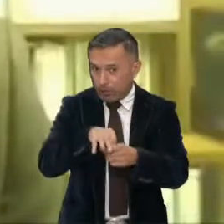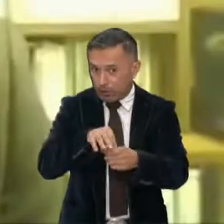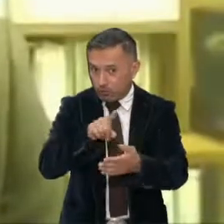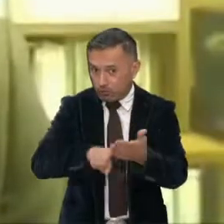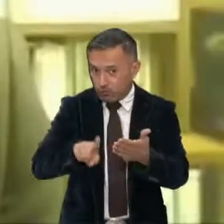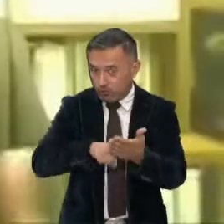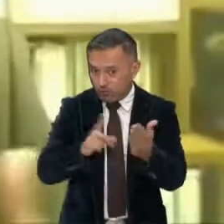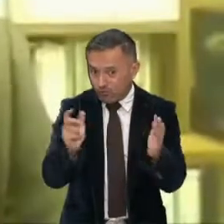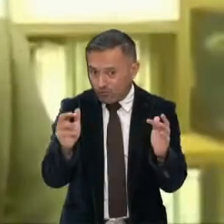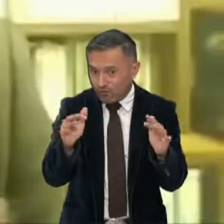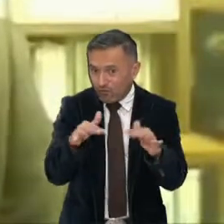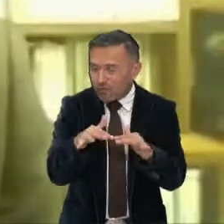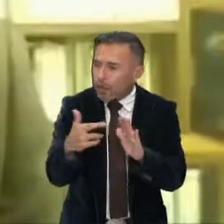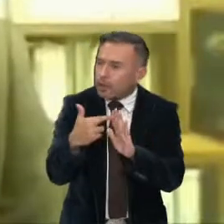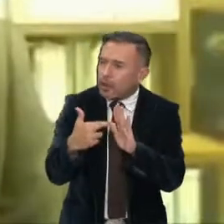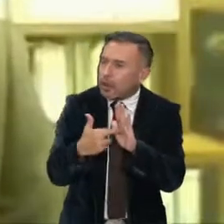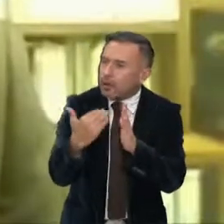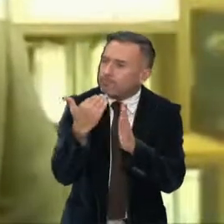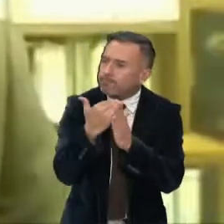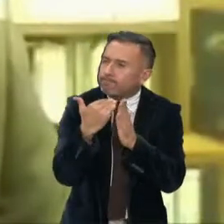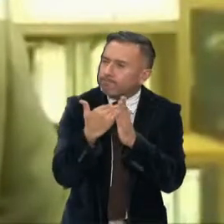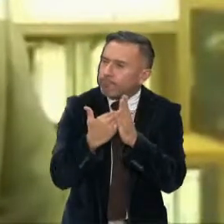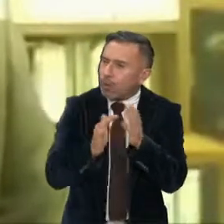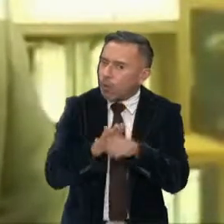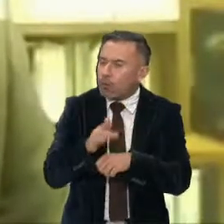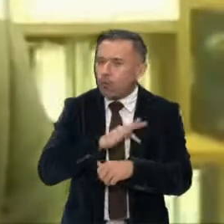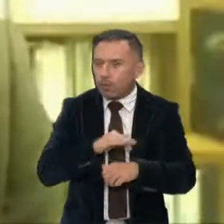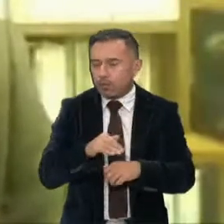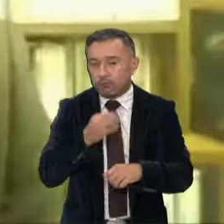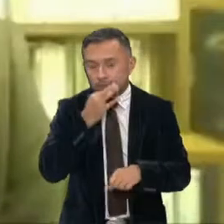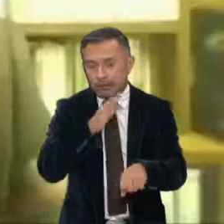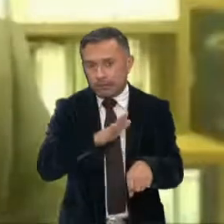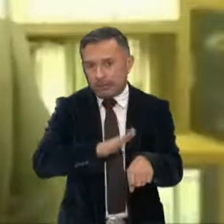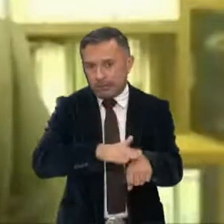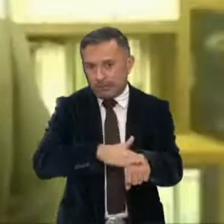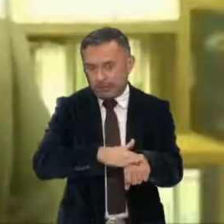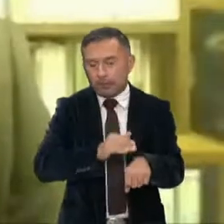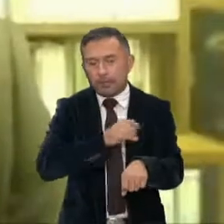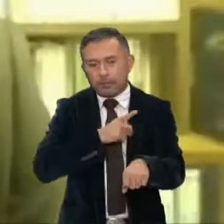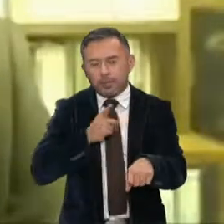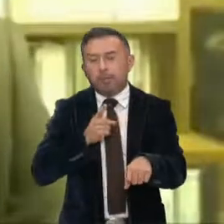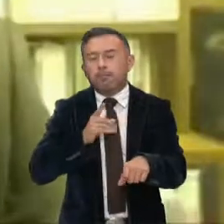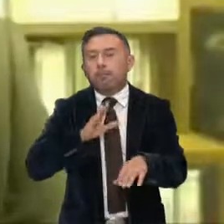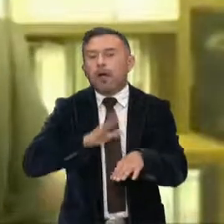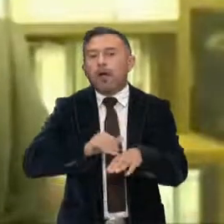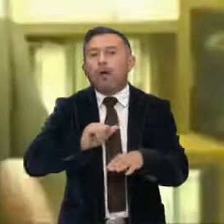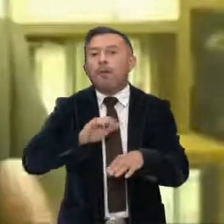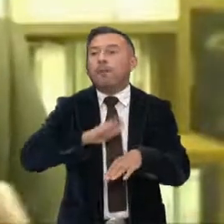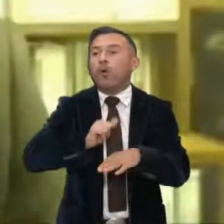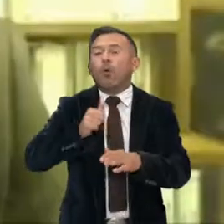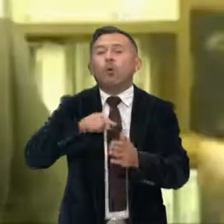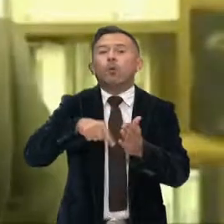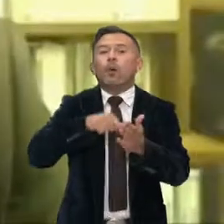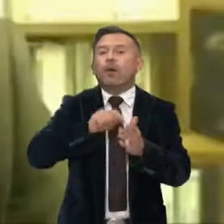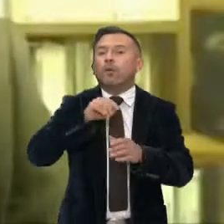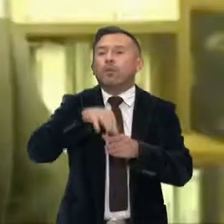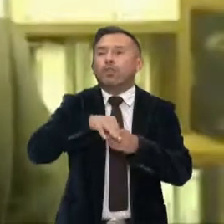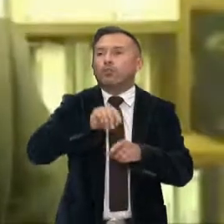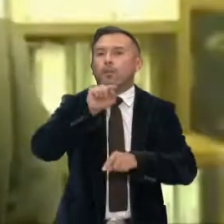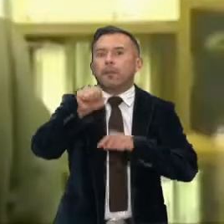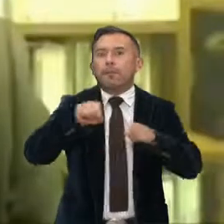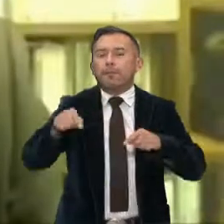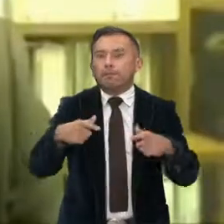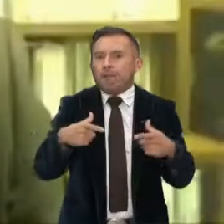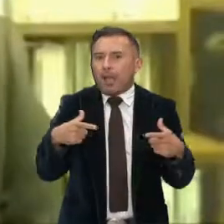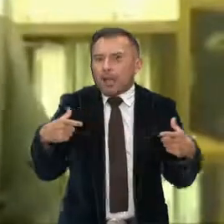in this voting process that were included the signal of to have more